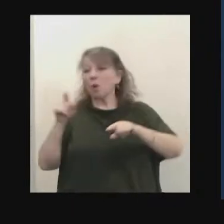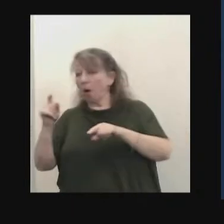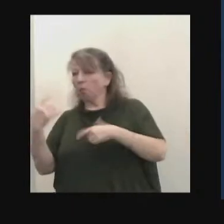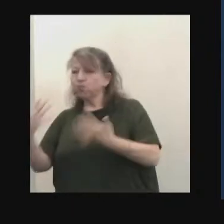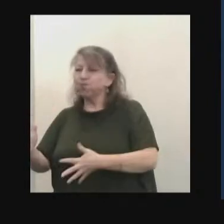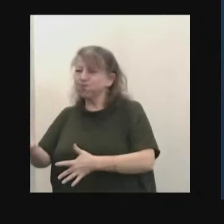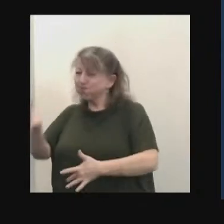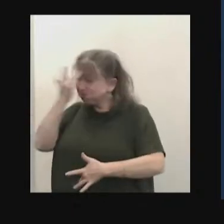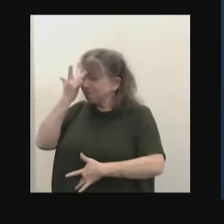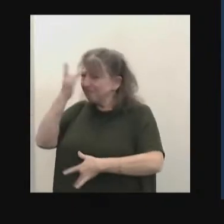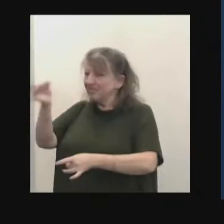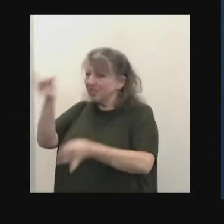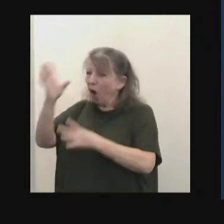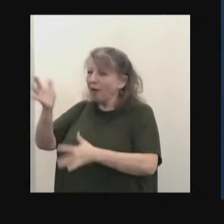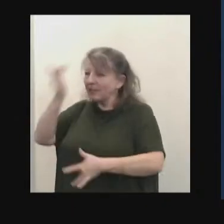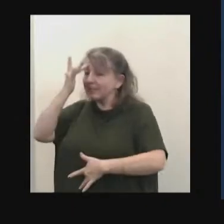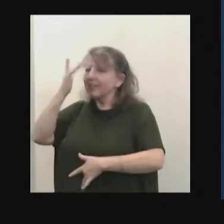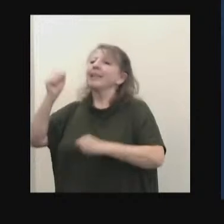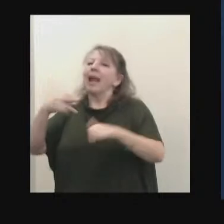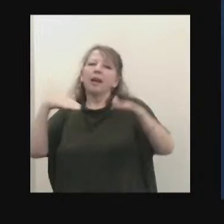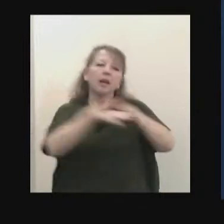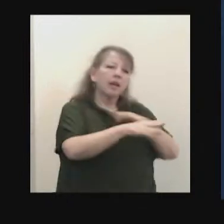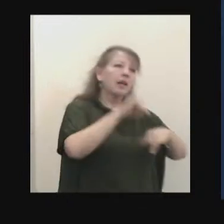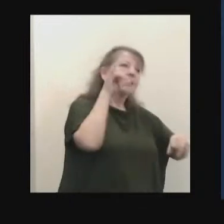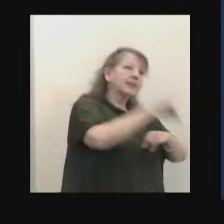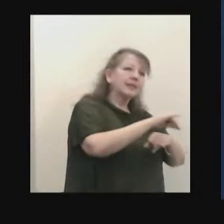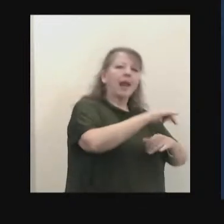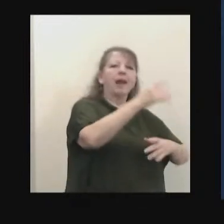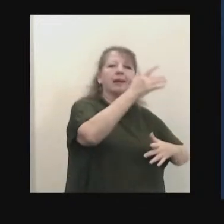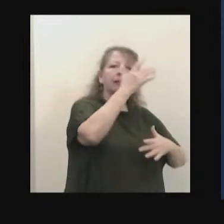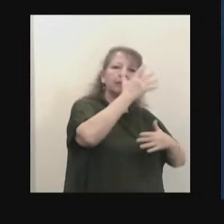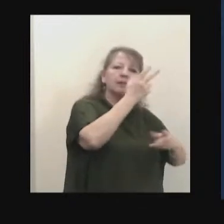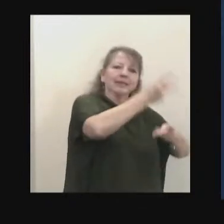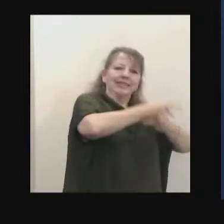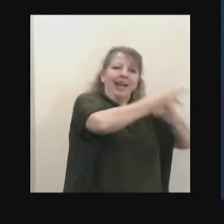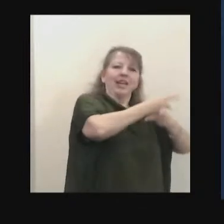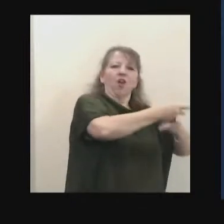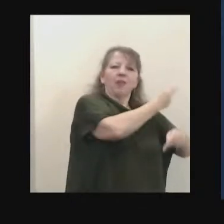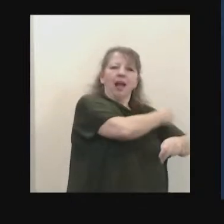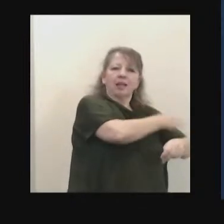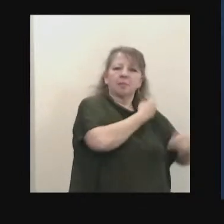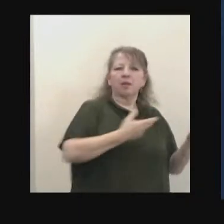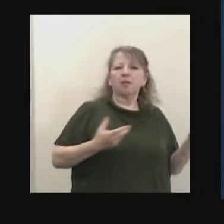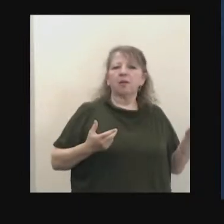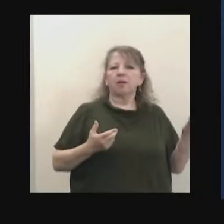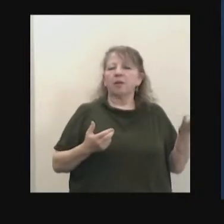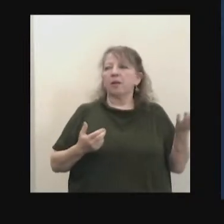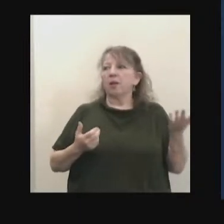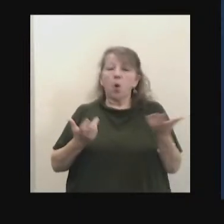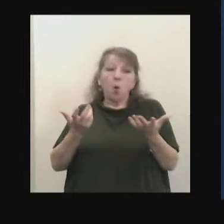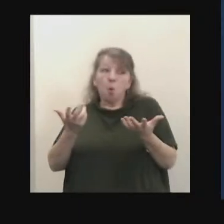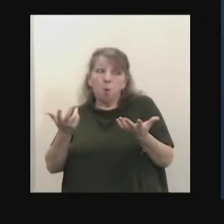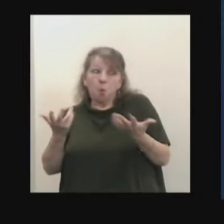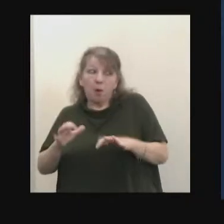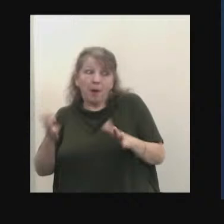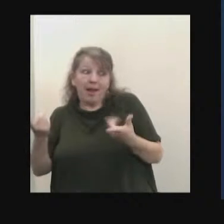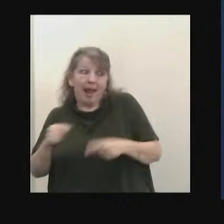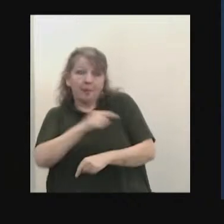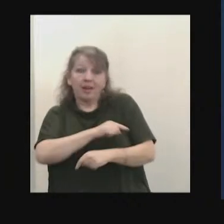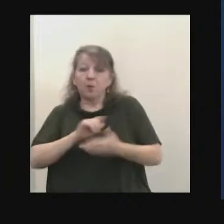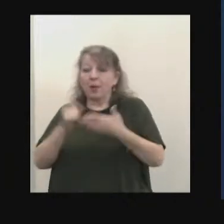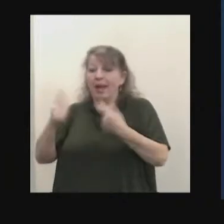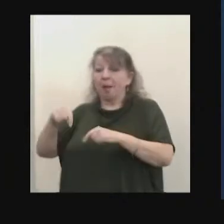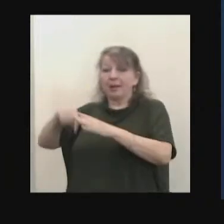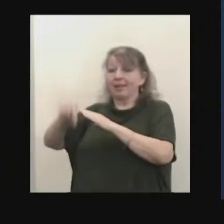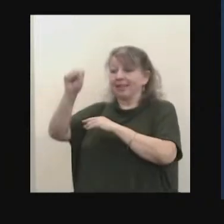able to get into the hospital and get a hospital bed. We don't want to see what happened here, that is what happened in the South, and people who